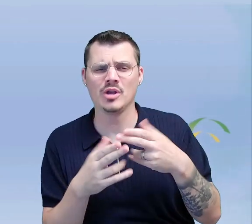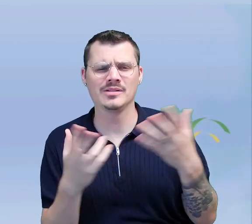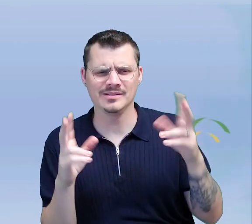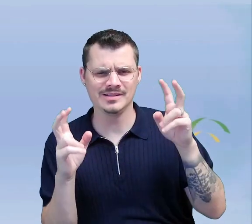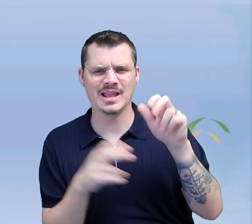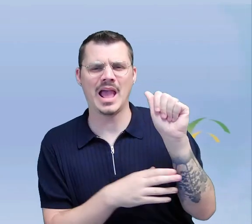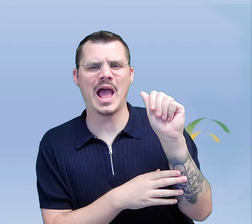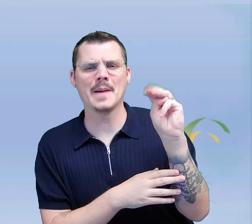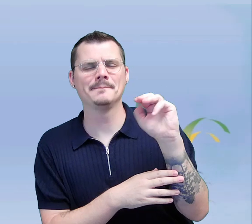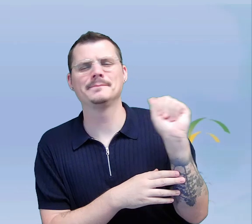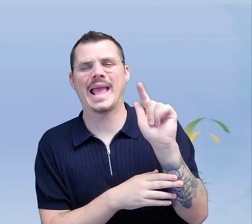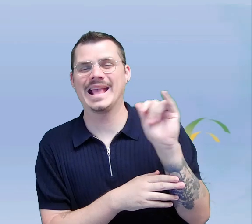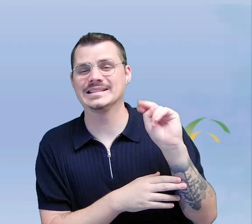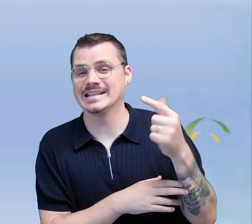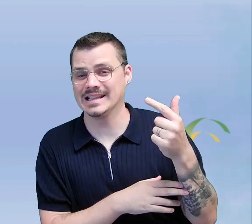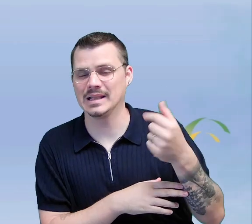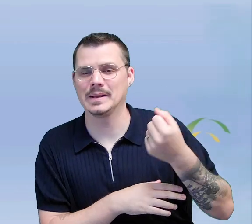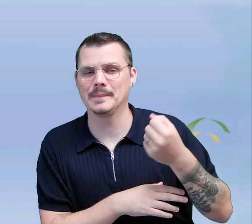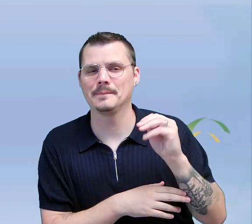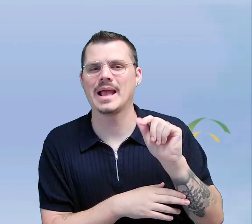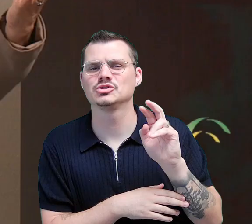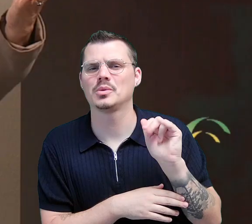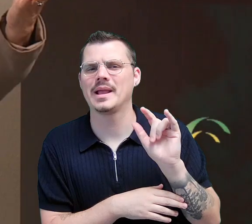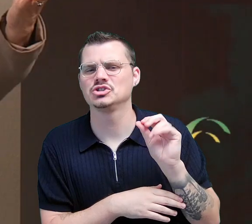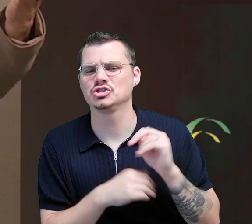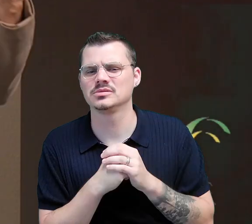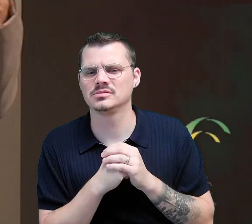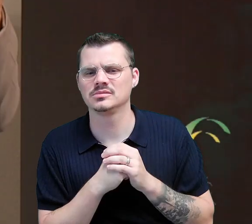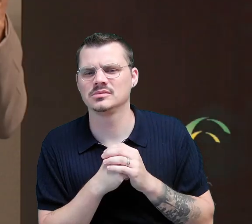of amazing masturbation.